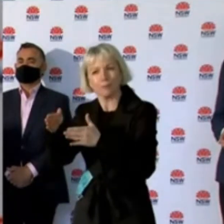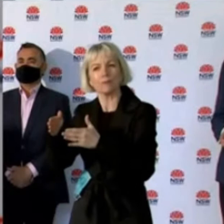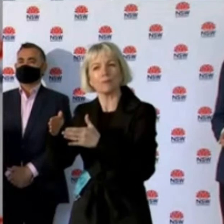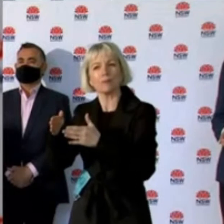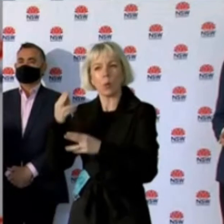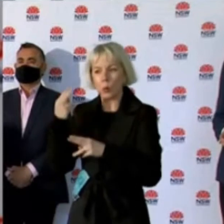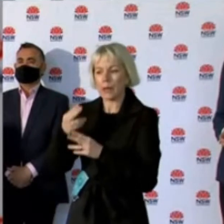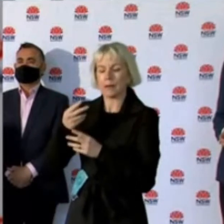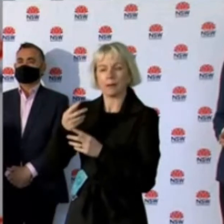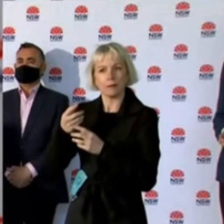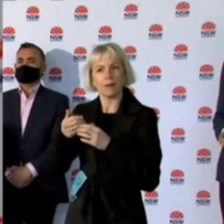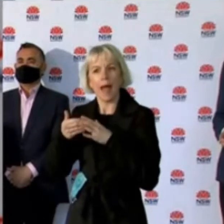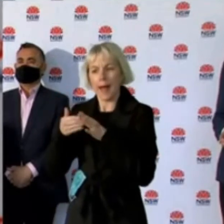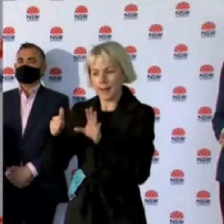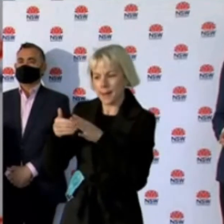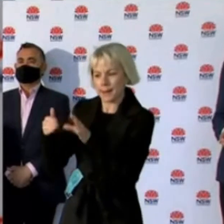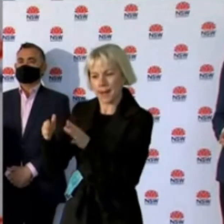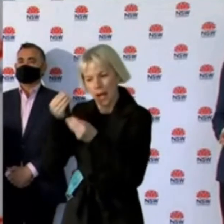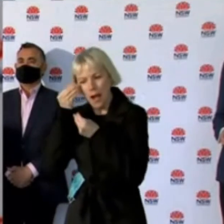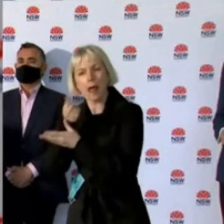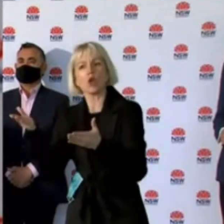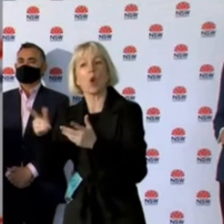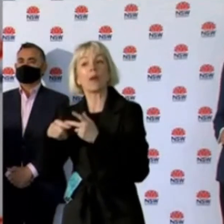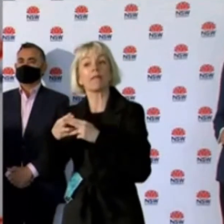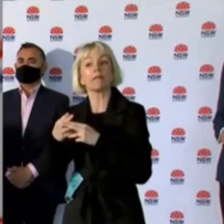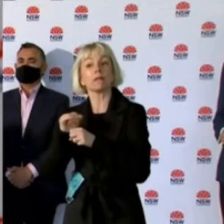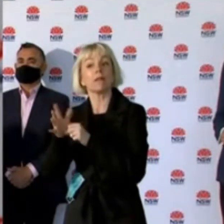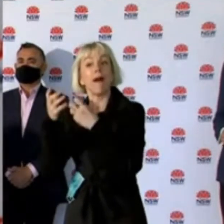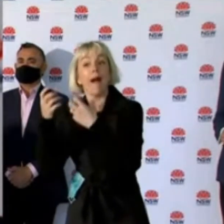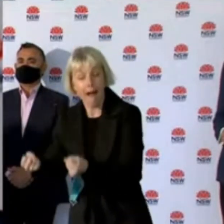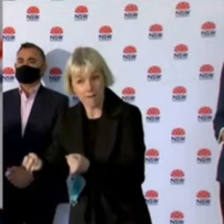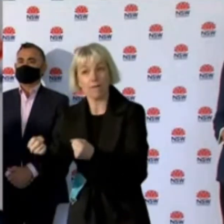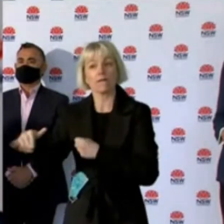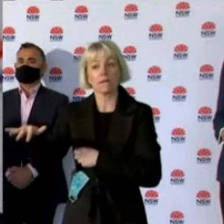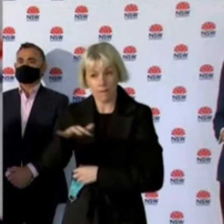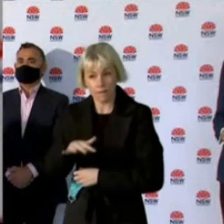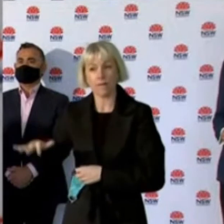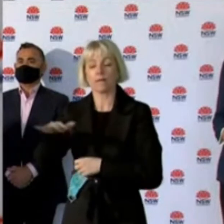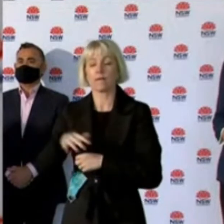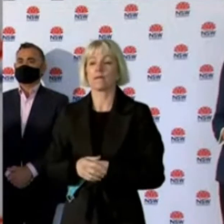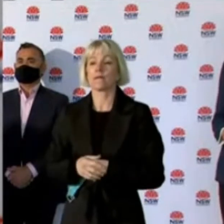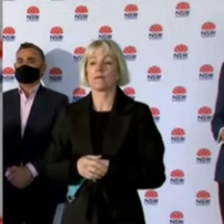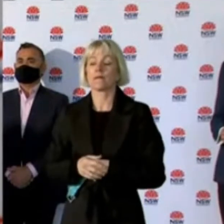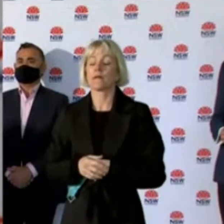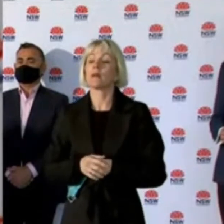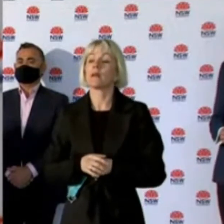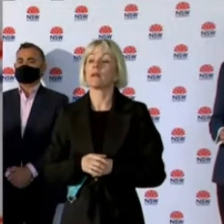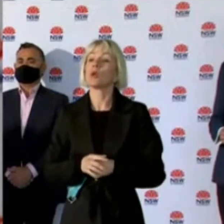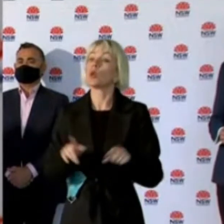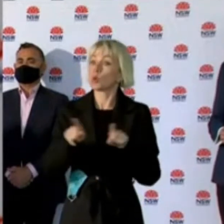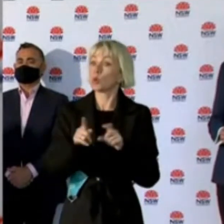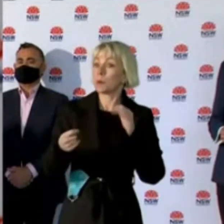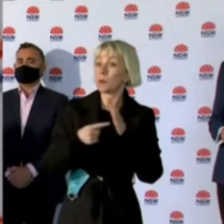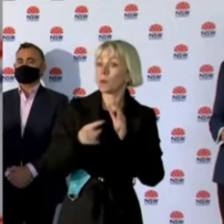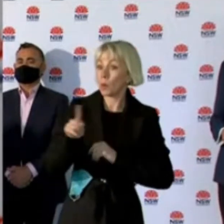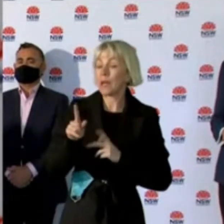those cases that are most likely to test positive, and that is that people that have been in exposure venues when there's infectious cases